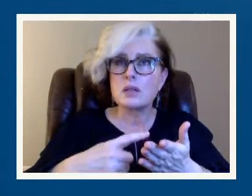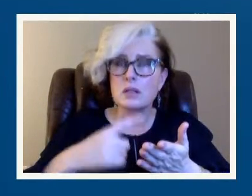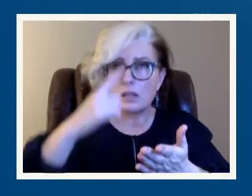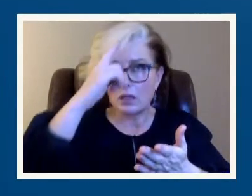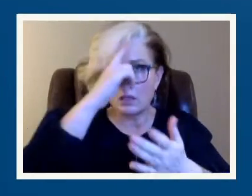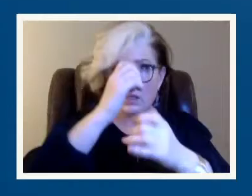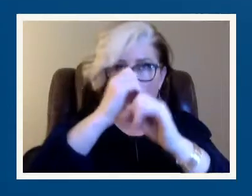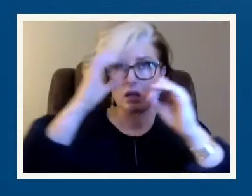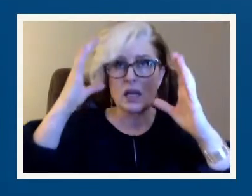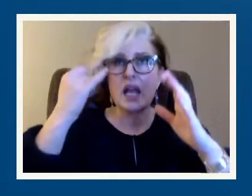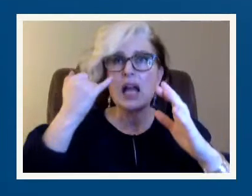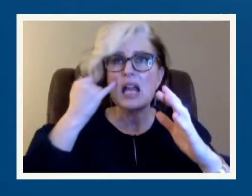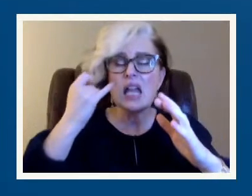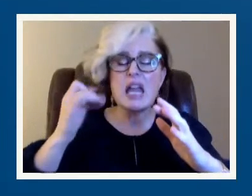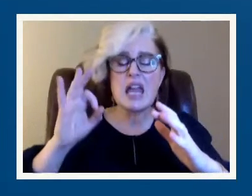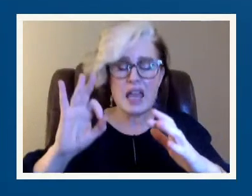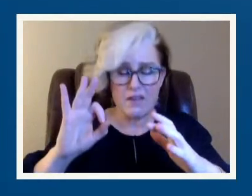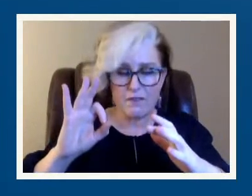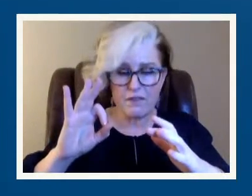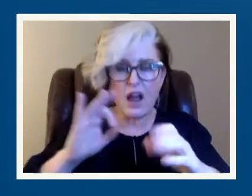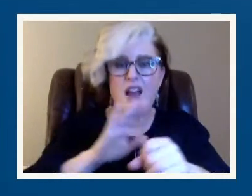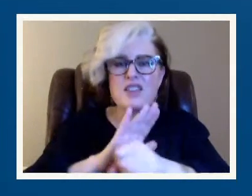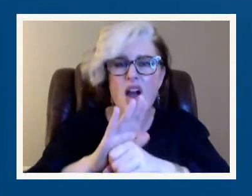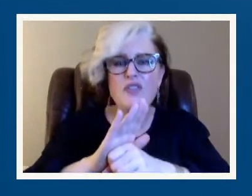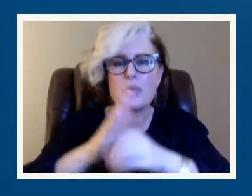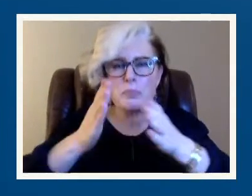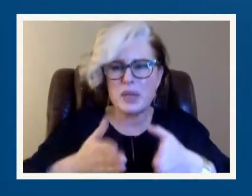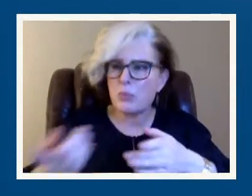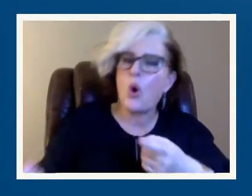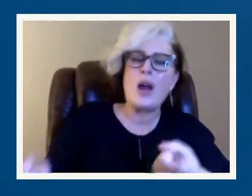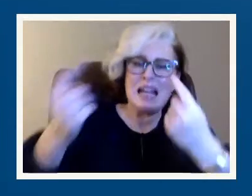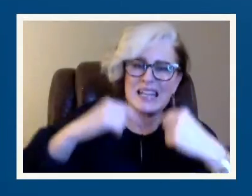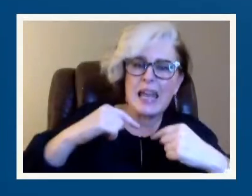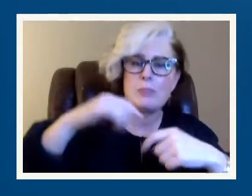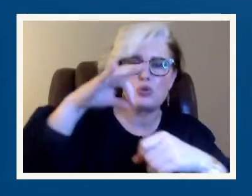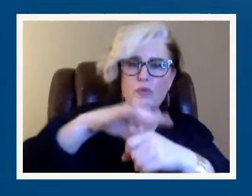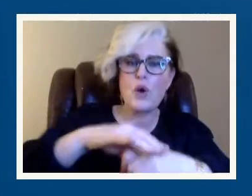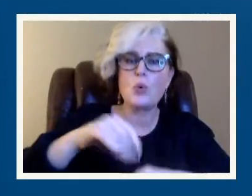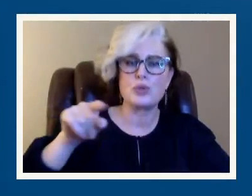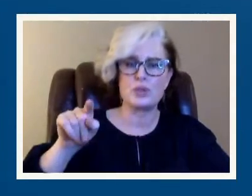been like if enough people had turned out to vote in those elections.